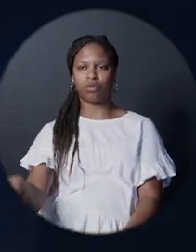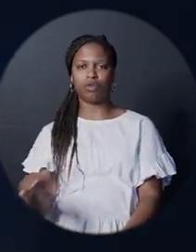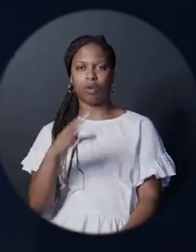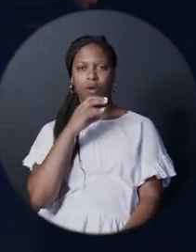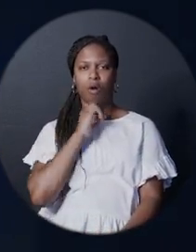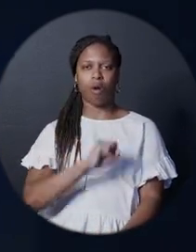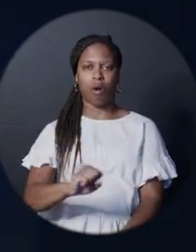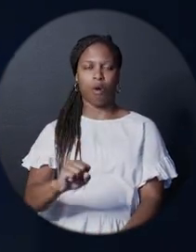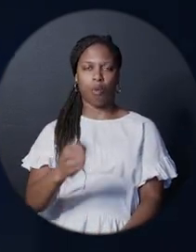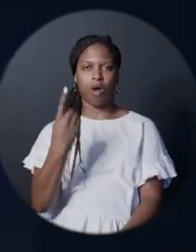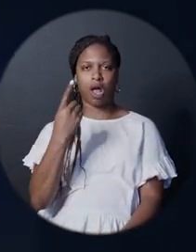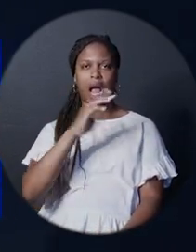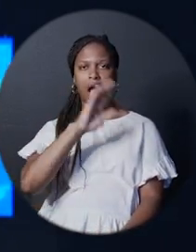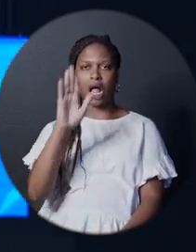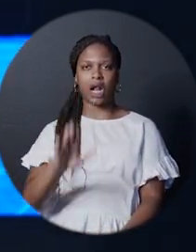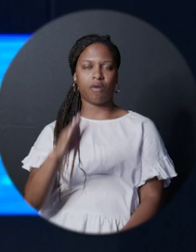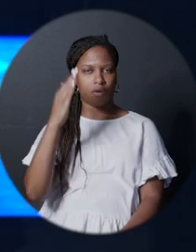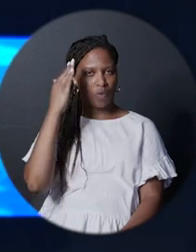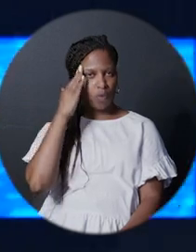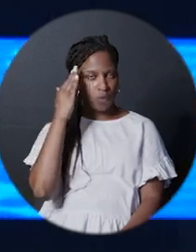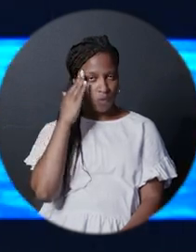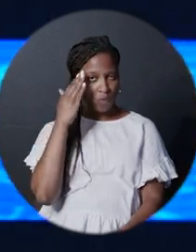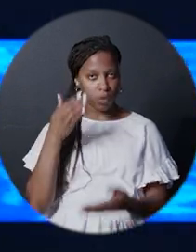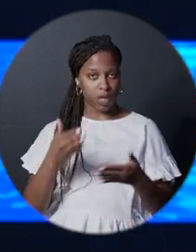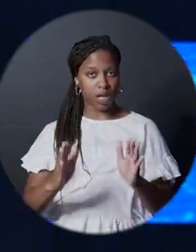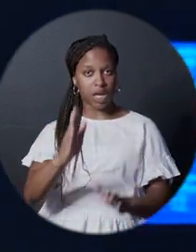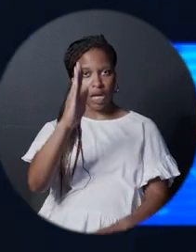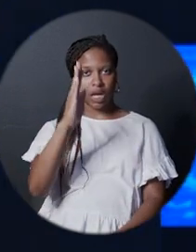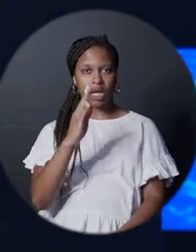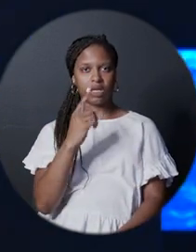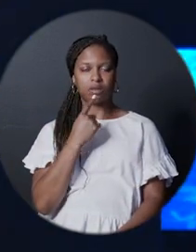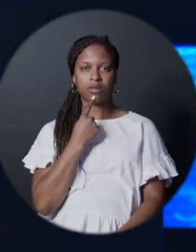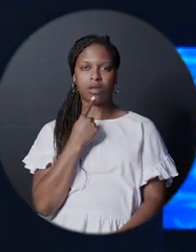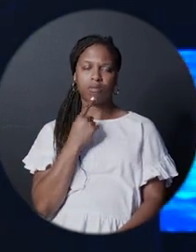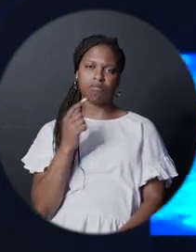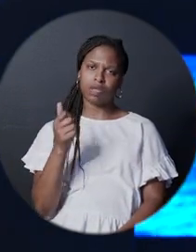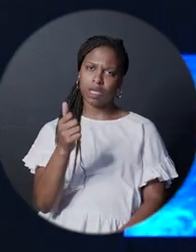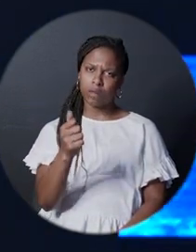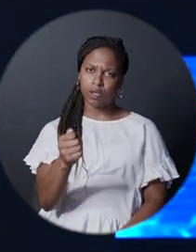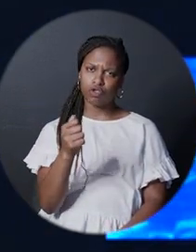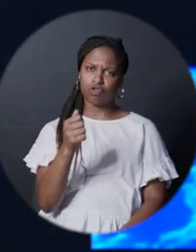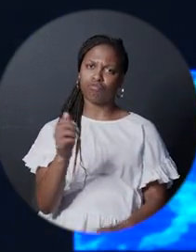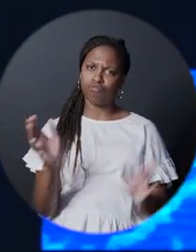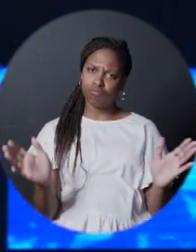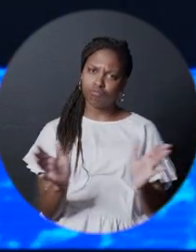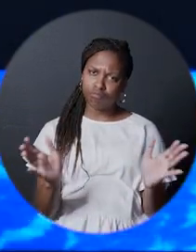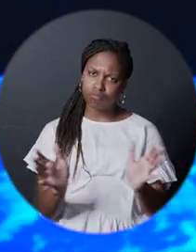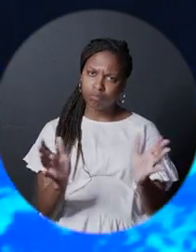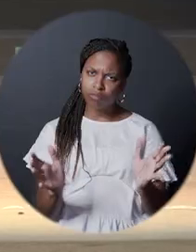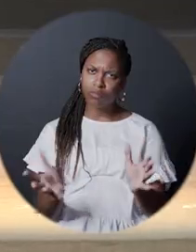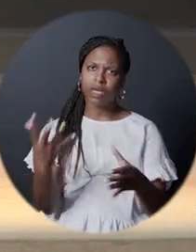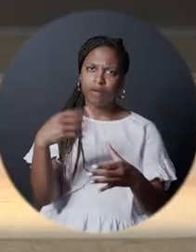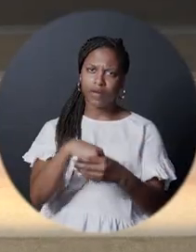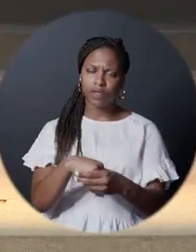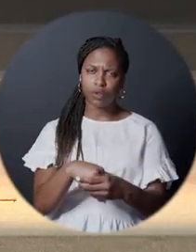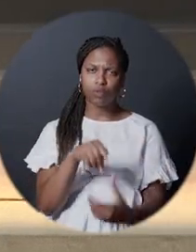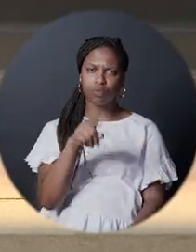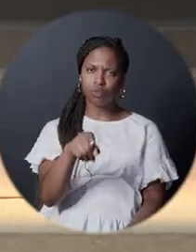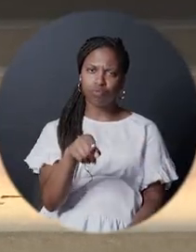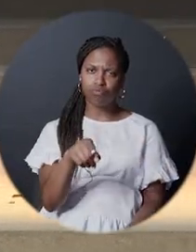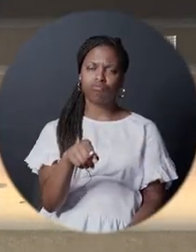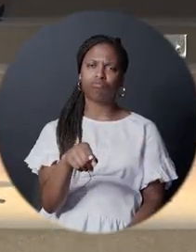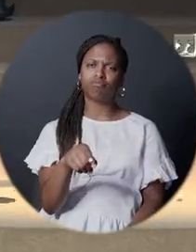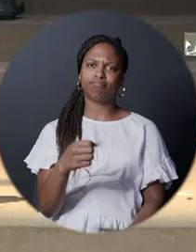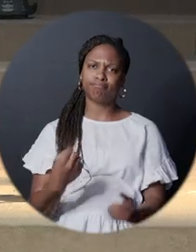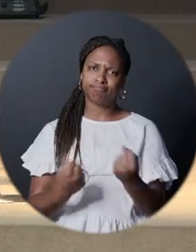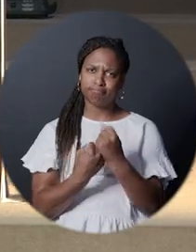one, I threw the old one away like I never knew it. Don't you let God say, I've been pushing you and